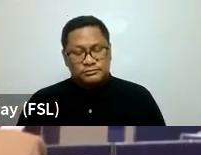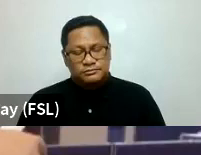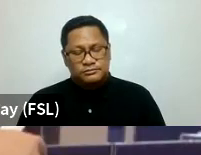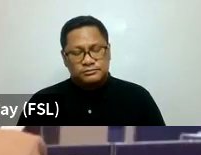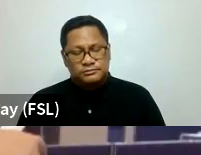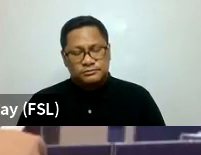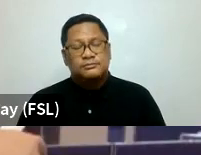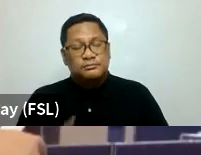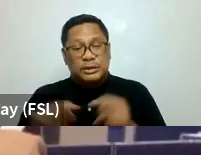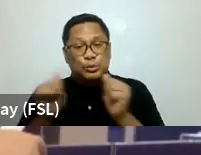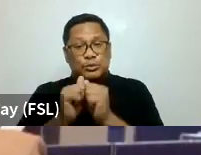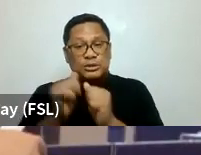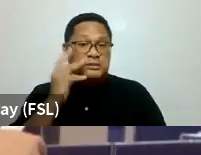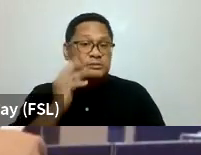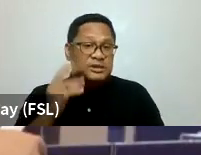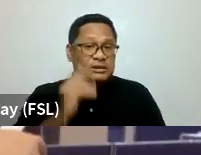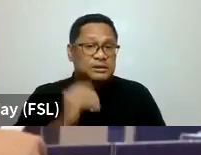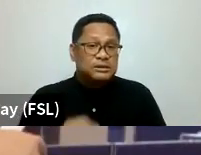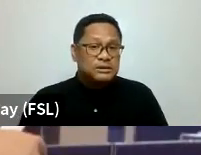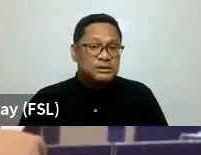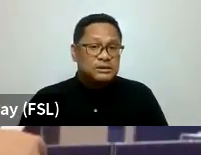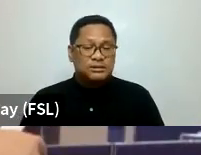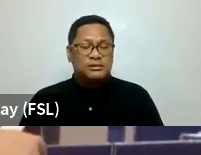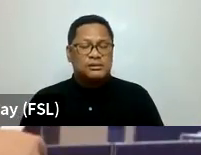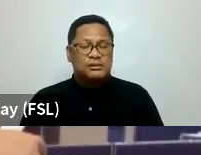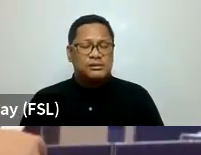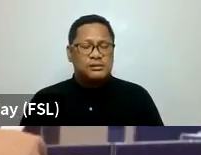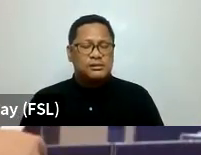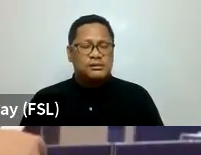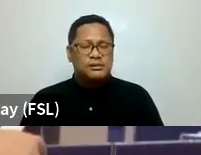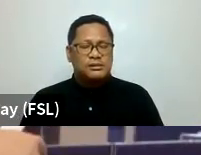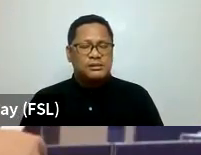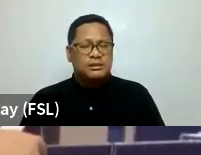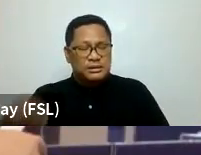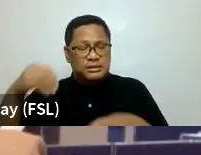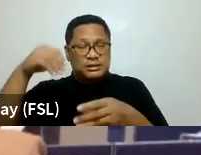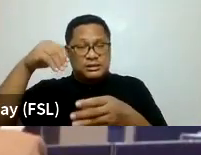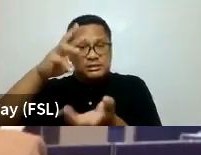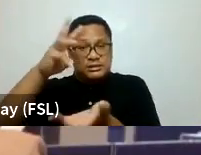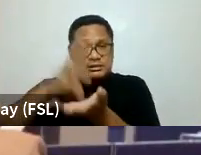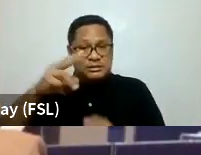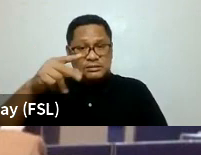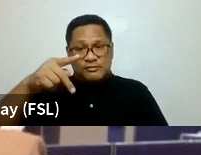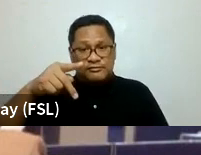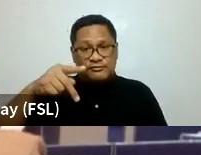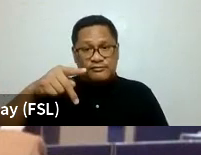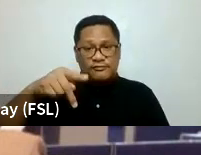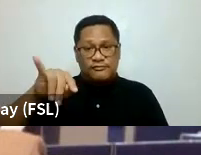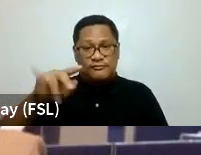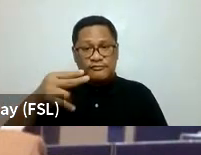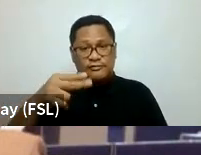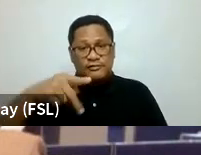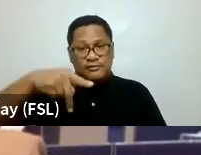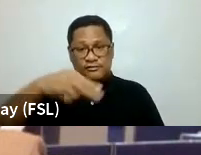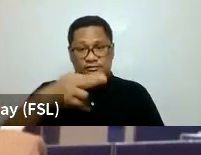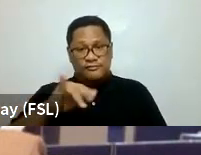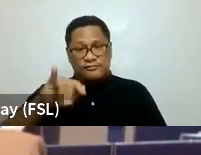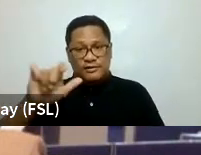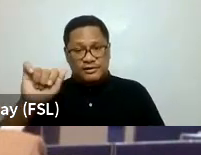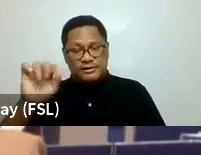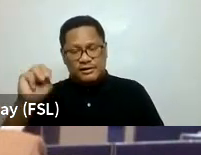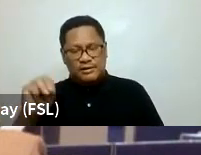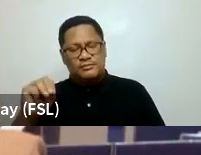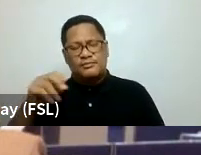with this experience sa Philam Life, yung insurance sales, I tried to learn